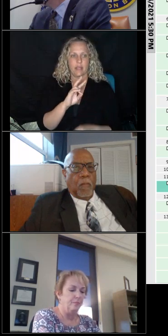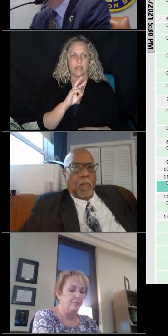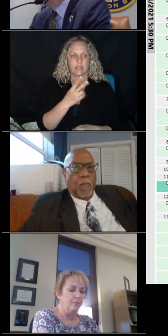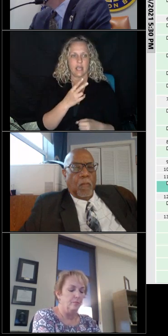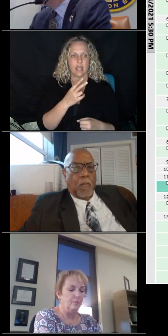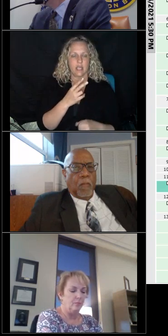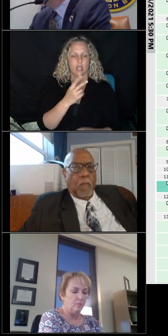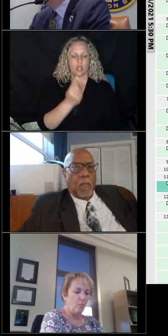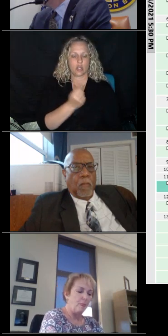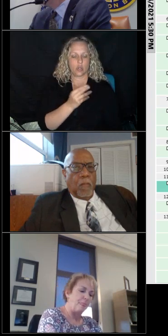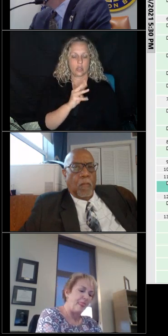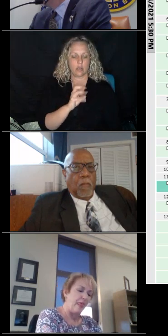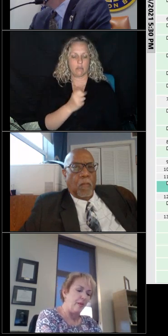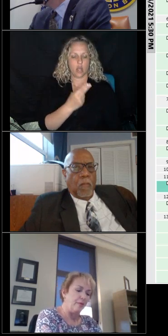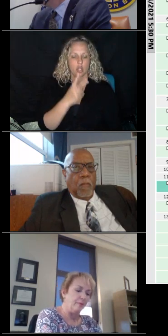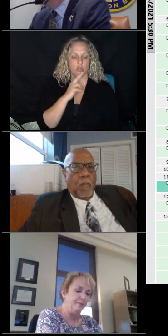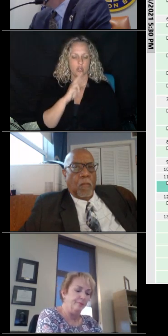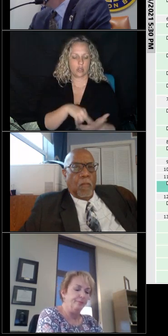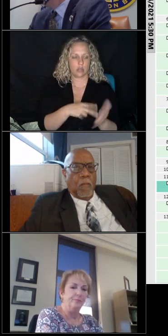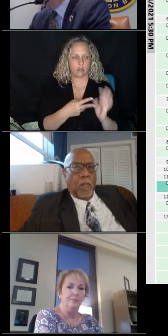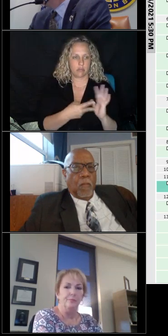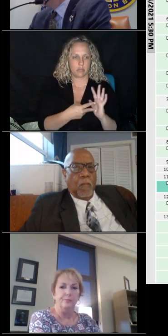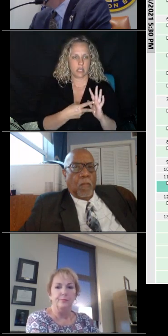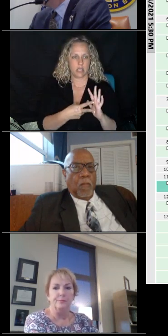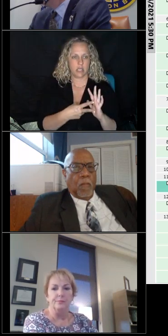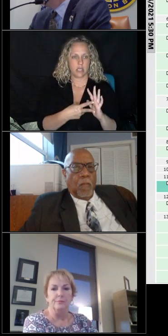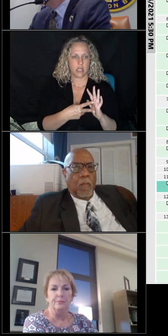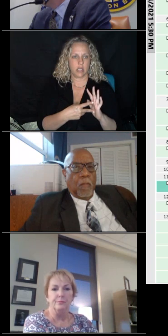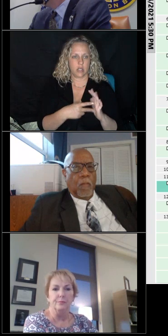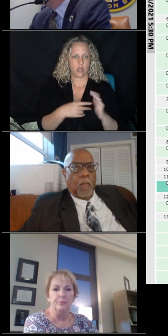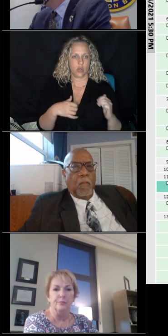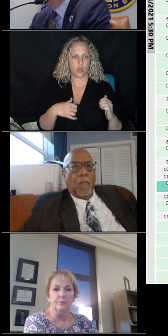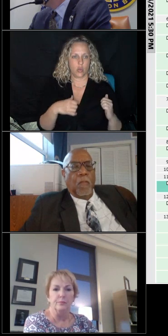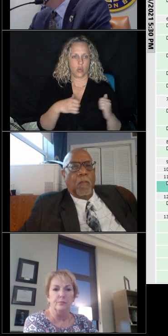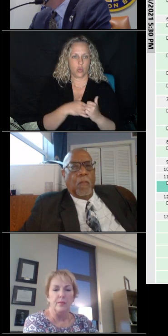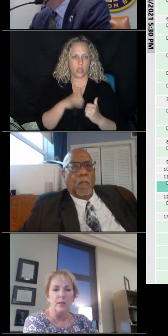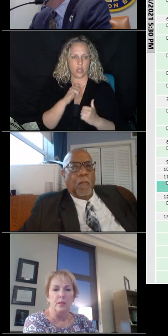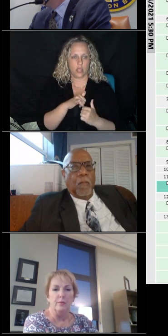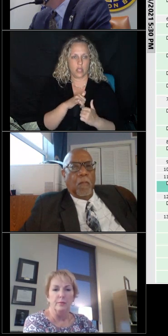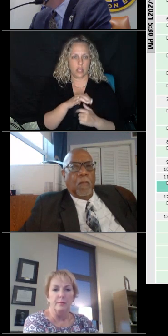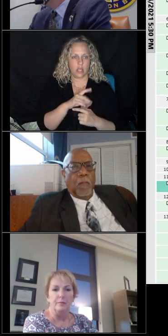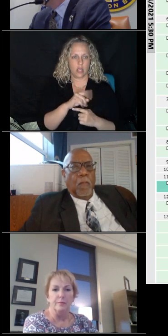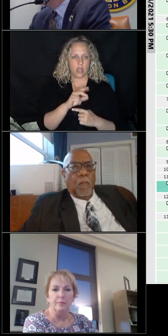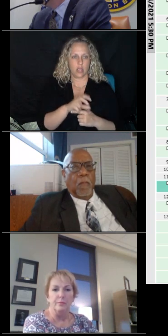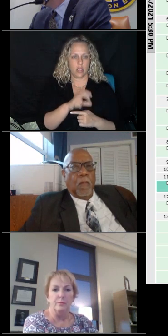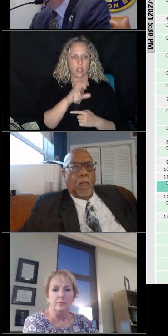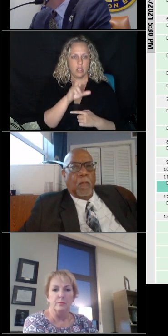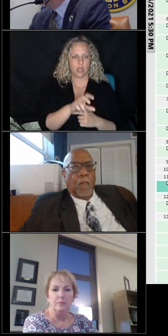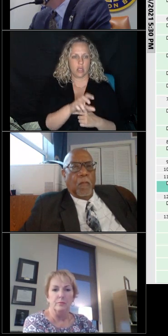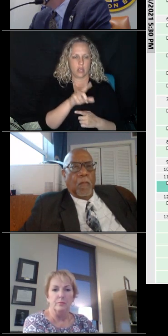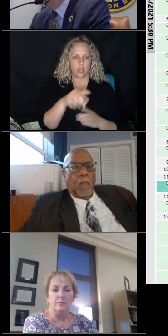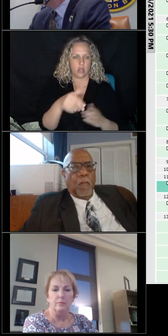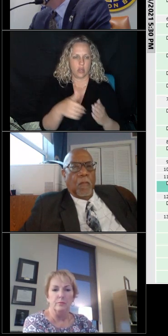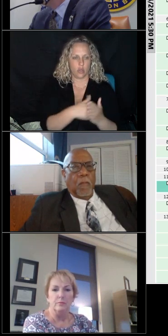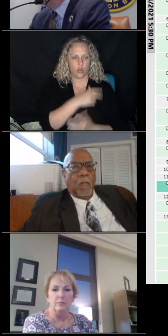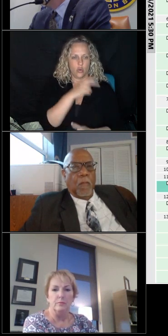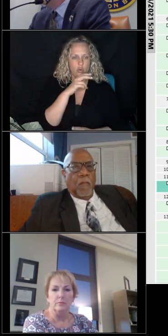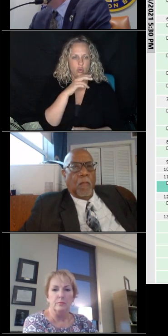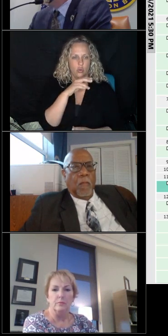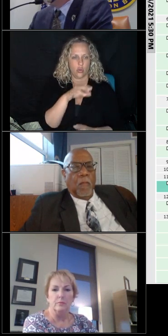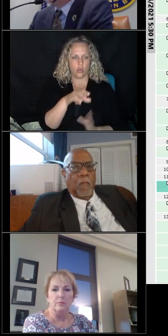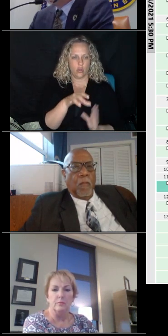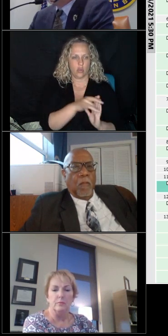of March, so then it would be, what's the meeting that they get installed? The new elected official would get installed. Would it be the second meeting in March